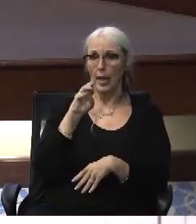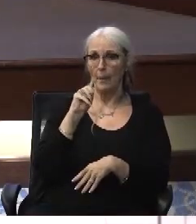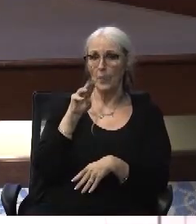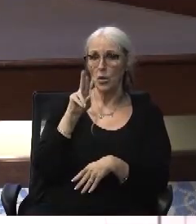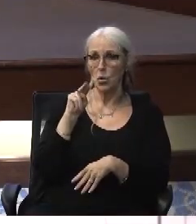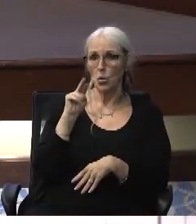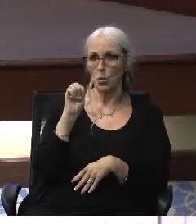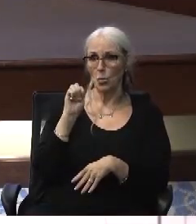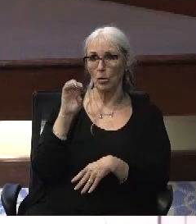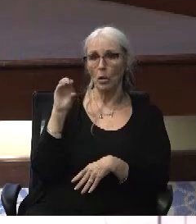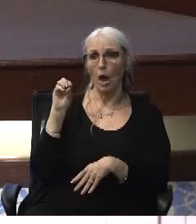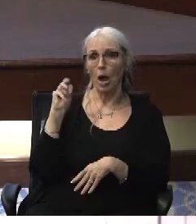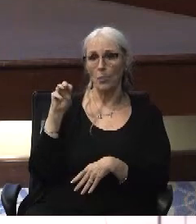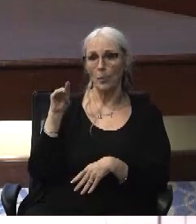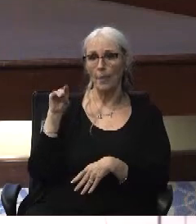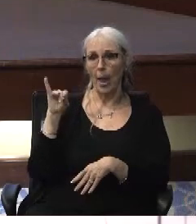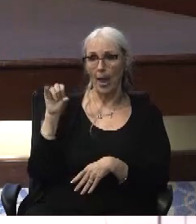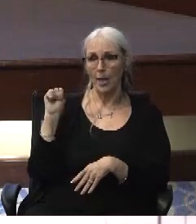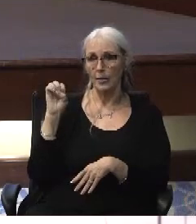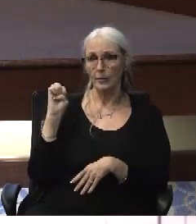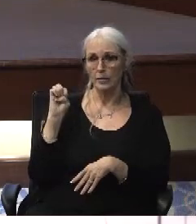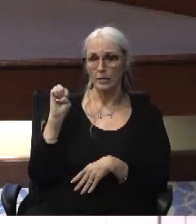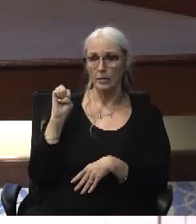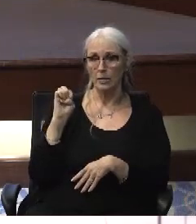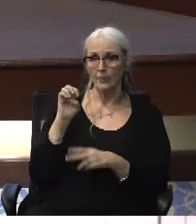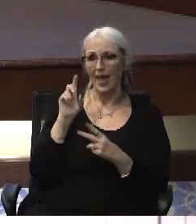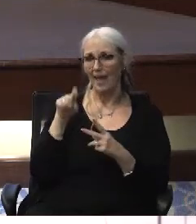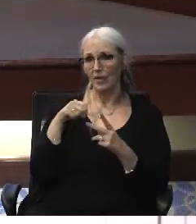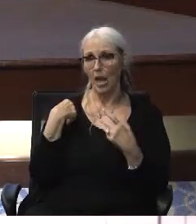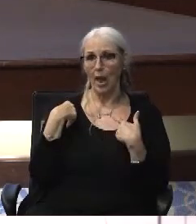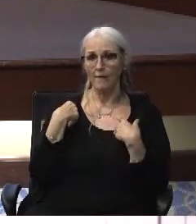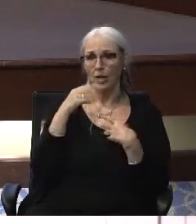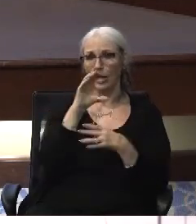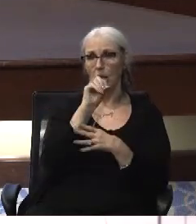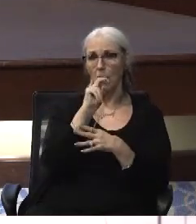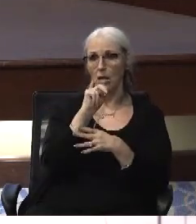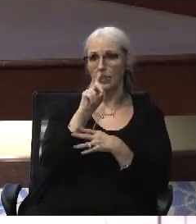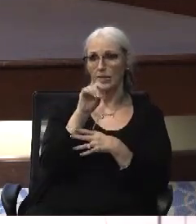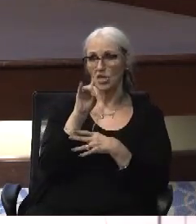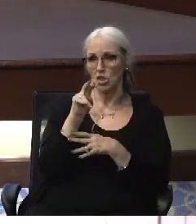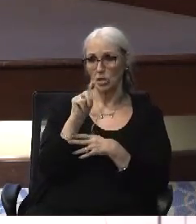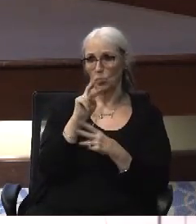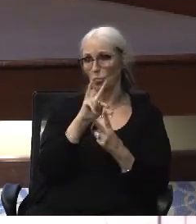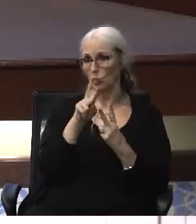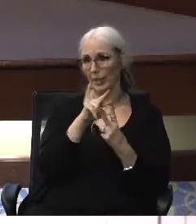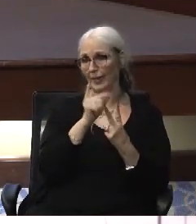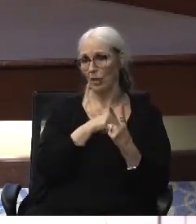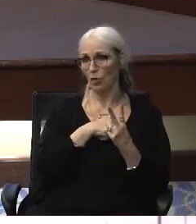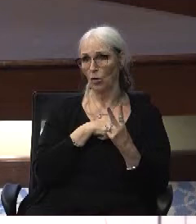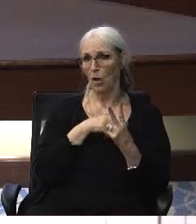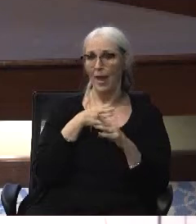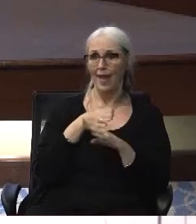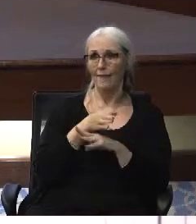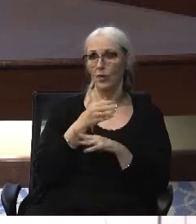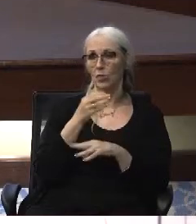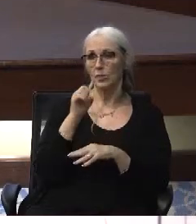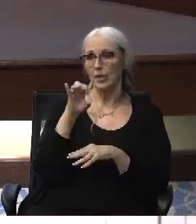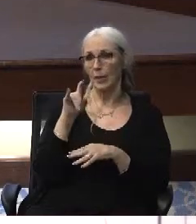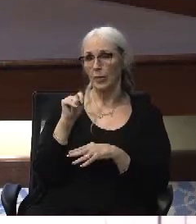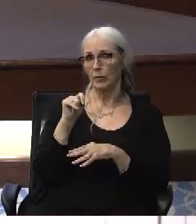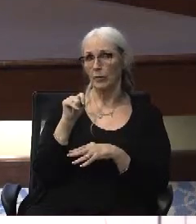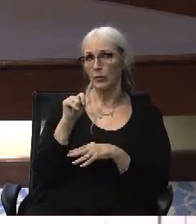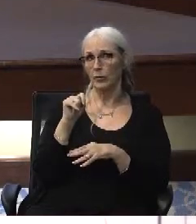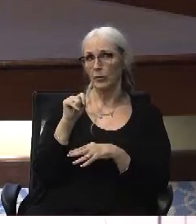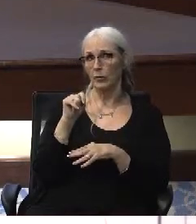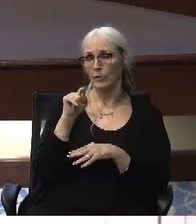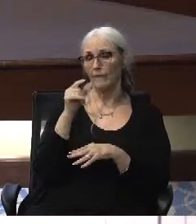And they'll, they have to attest to meeting one of the conditions. Yes, ma'am. And after September 15th, is it